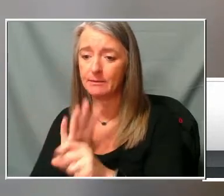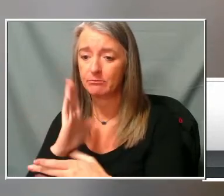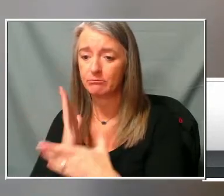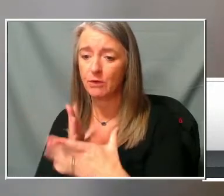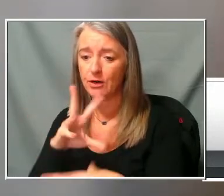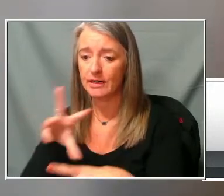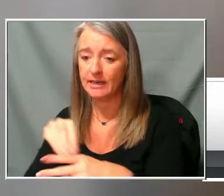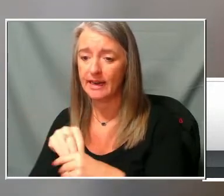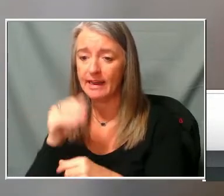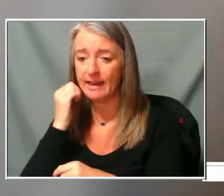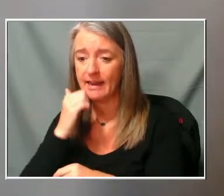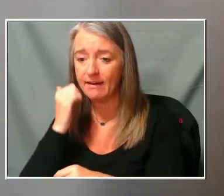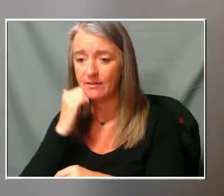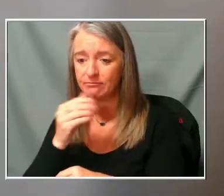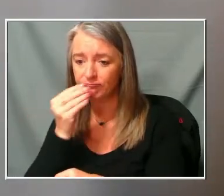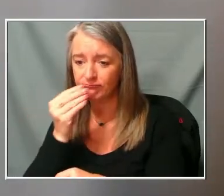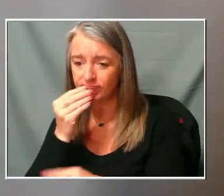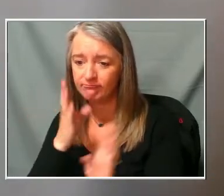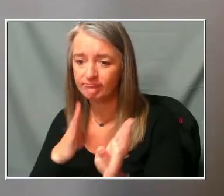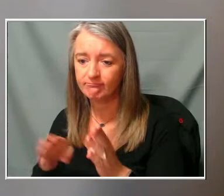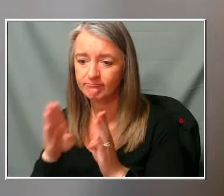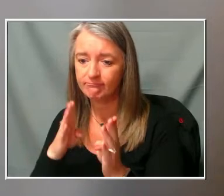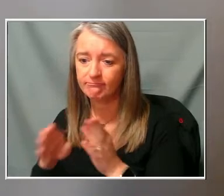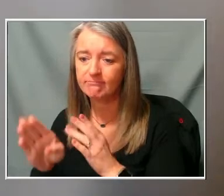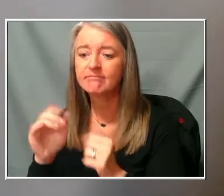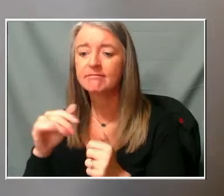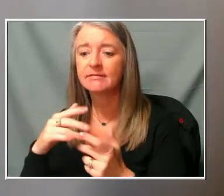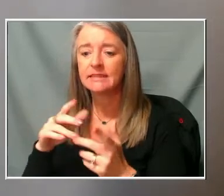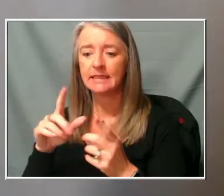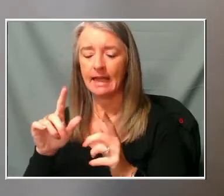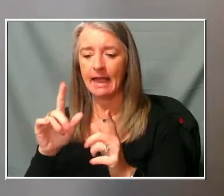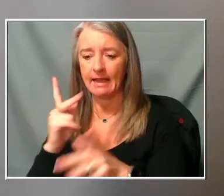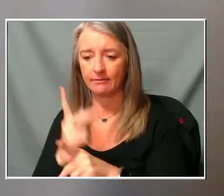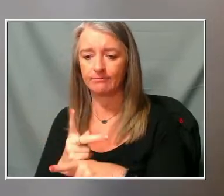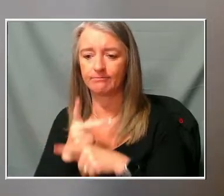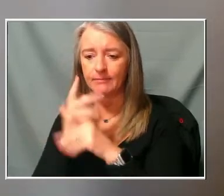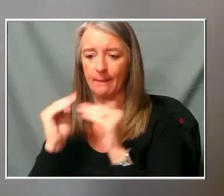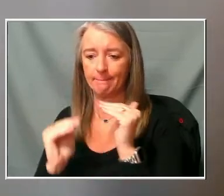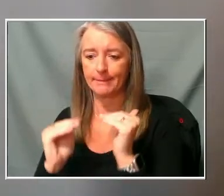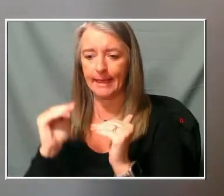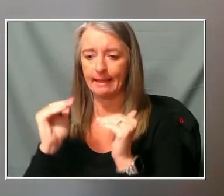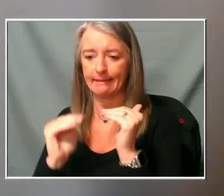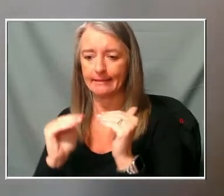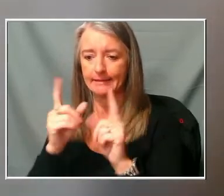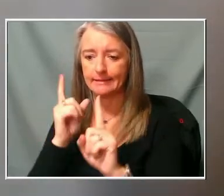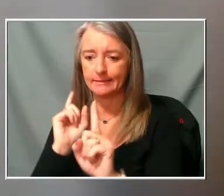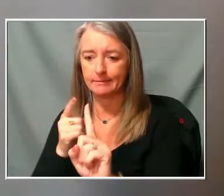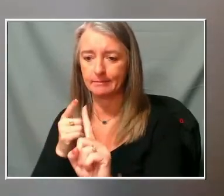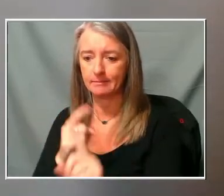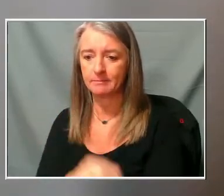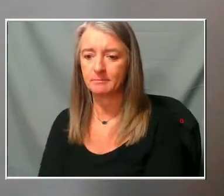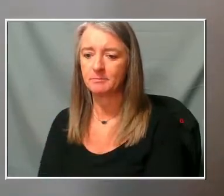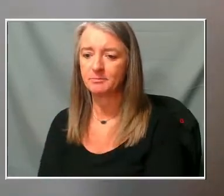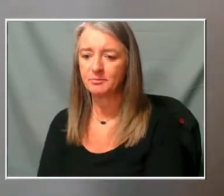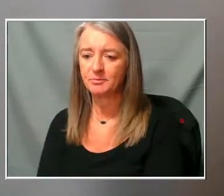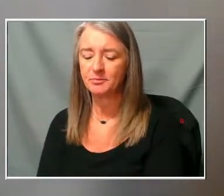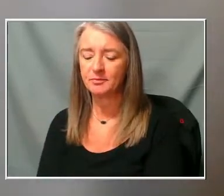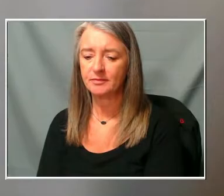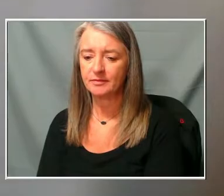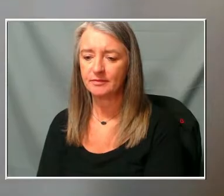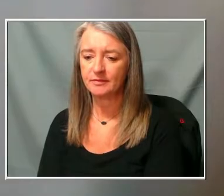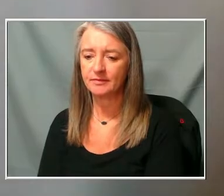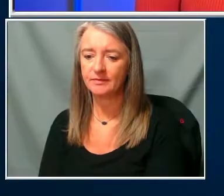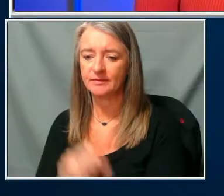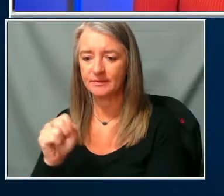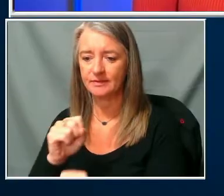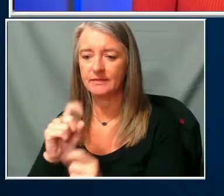of everyone's daily eating pattern. It's just, moderation and balance are keys. All right. So yeah, it's all about the